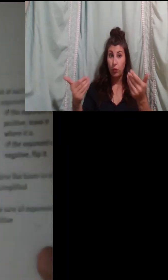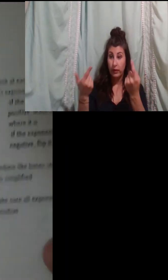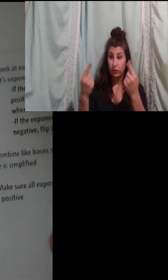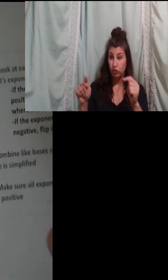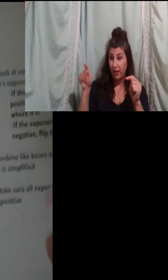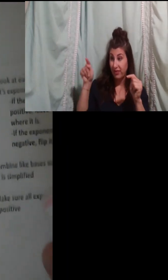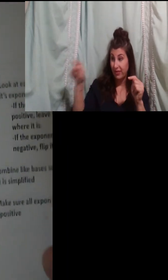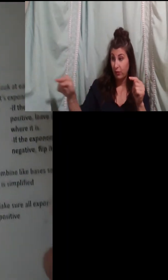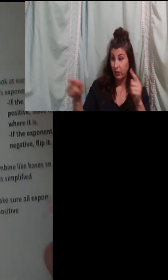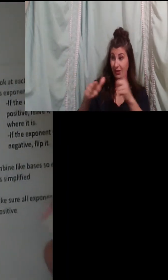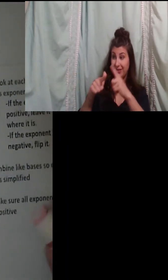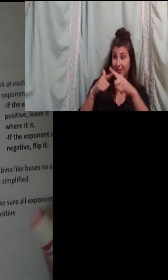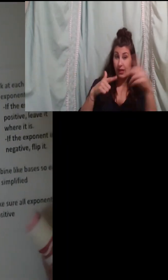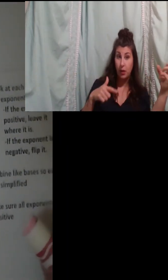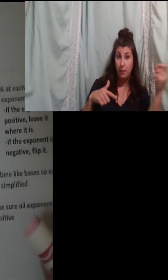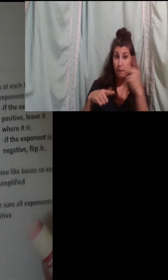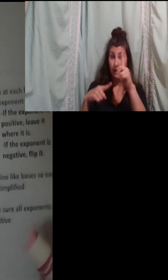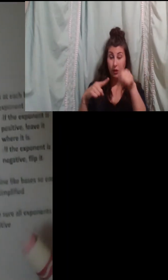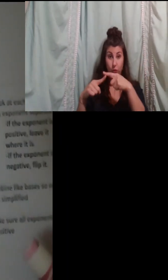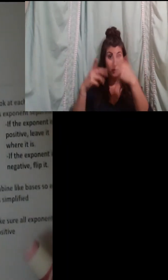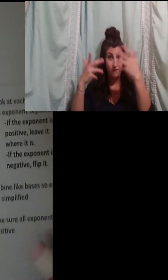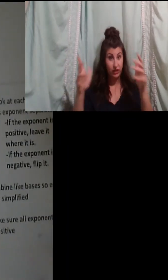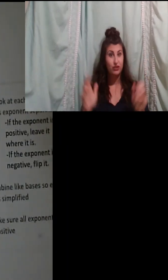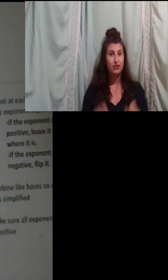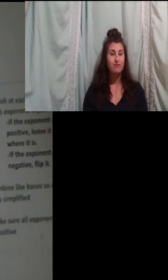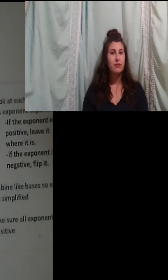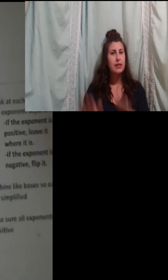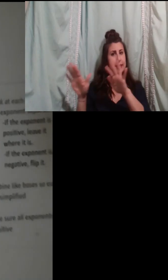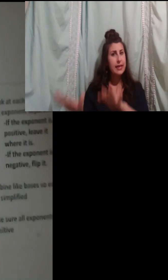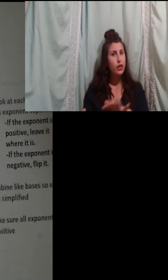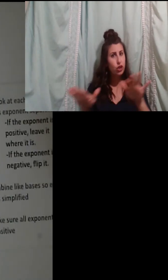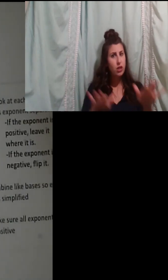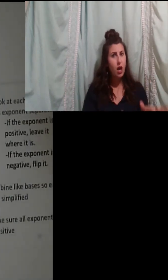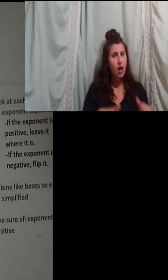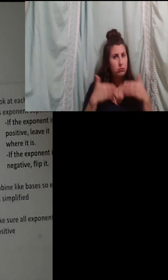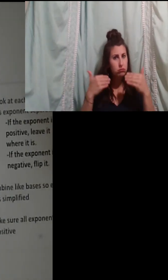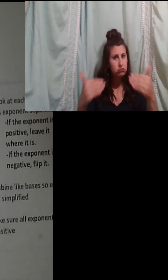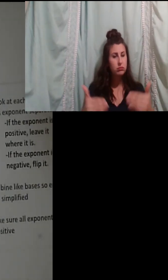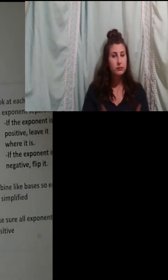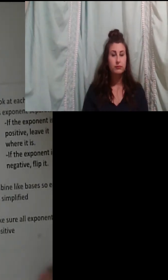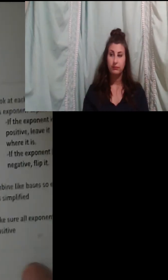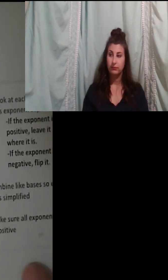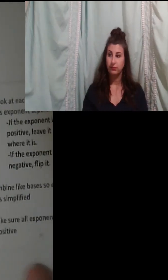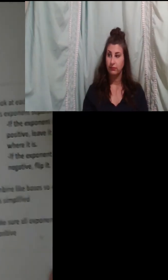Go ahead and try that one and then come back when you are done. Take your time.